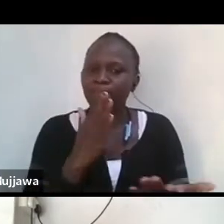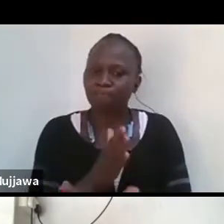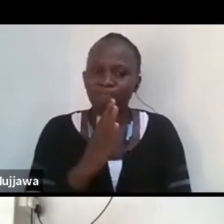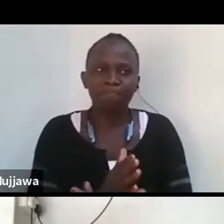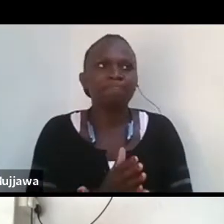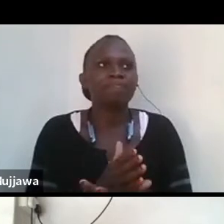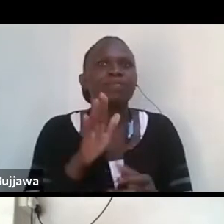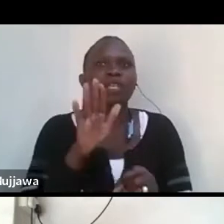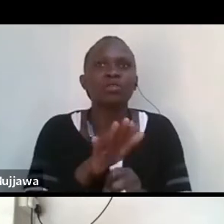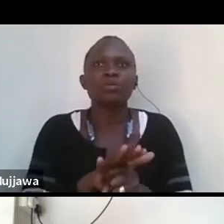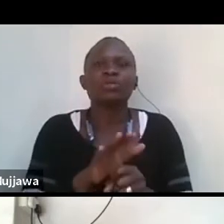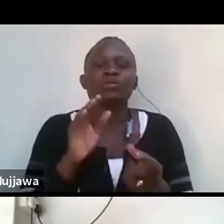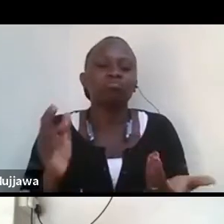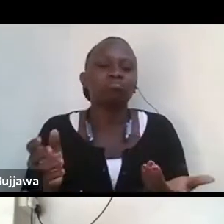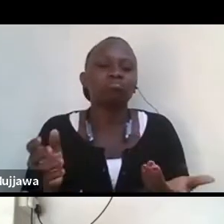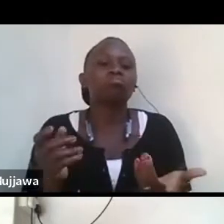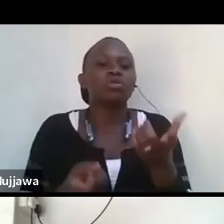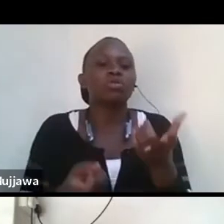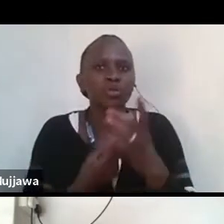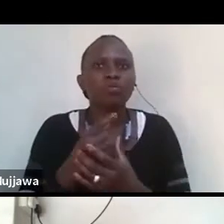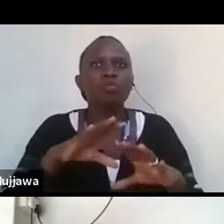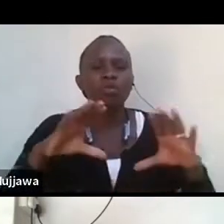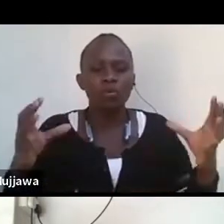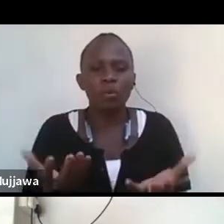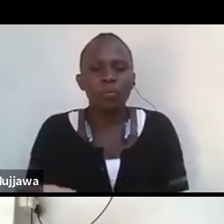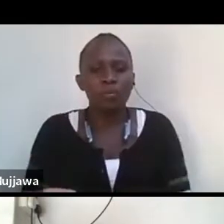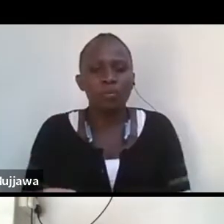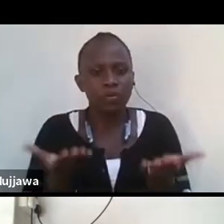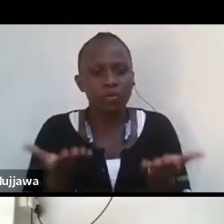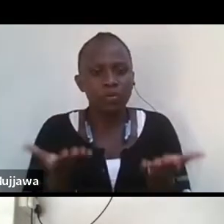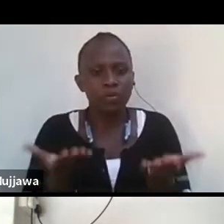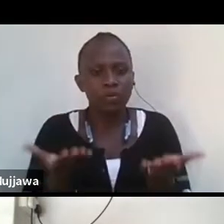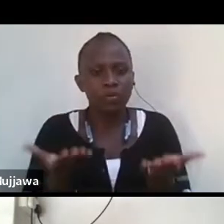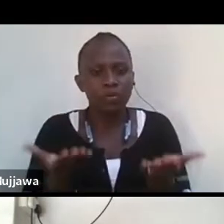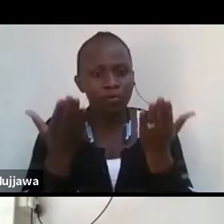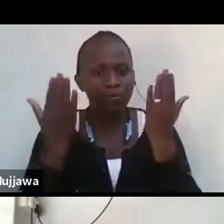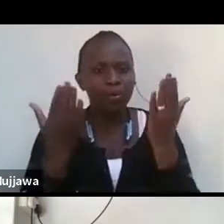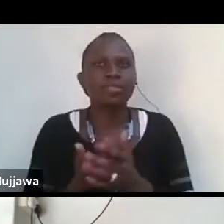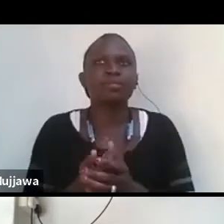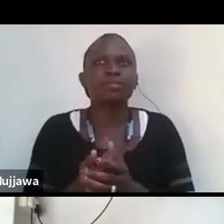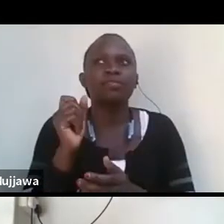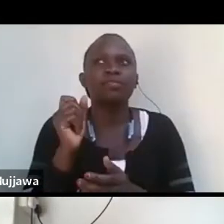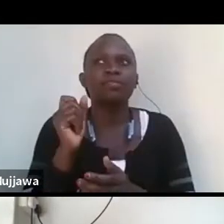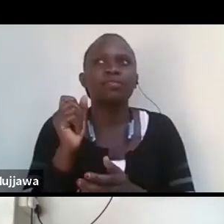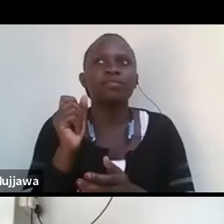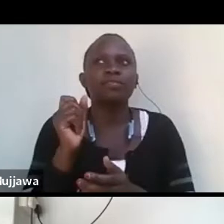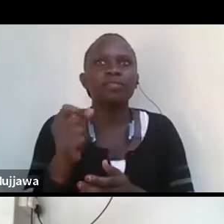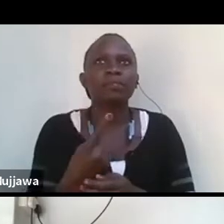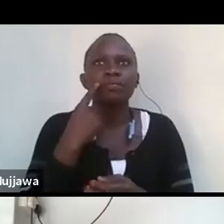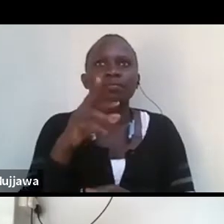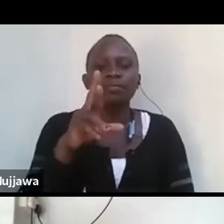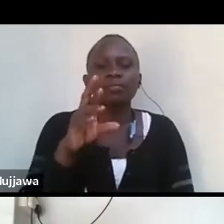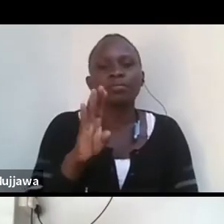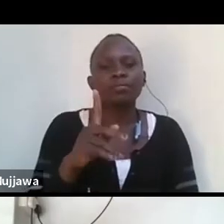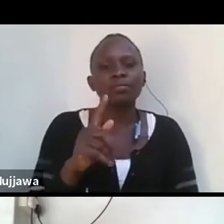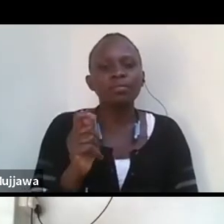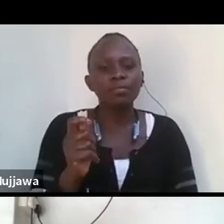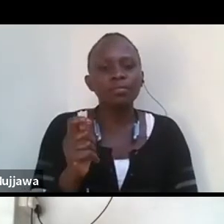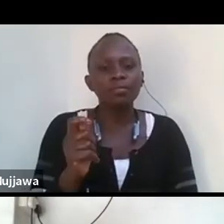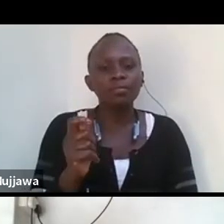of these things. Let me first check in with Robert Chitenda, who is representing Movit Products. Of course, you've already heard what Dr. Maggie has said, as well as